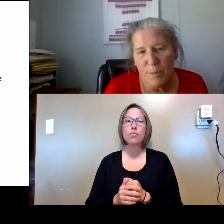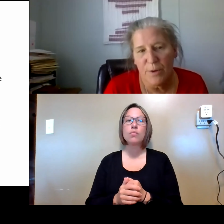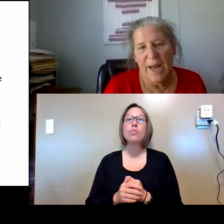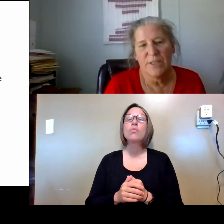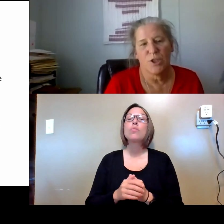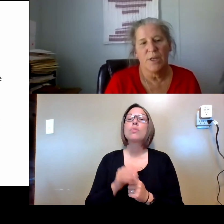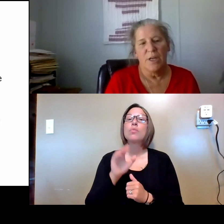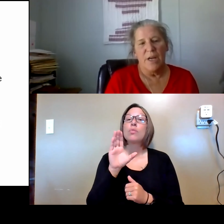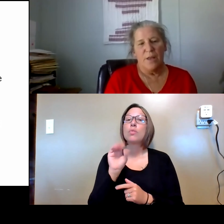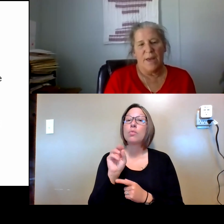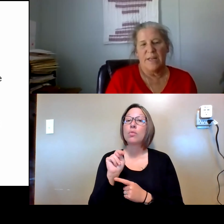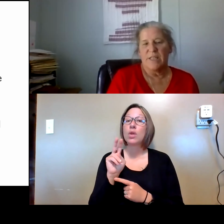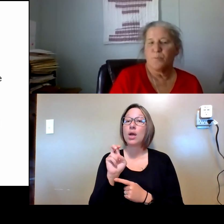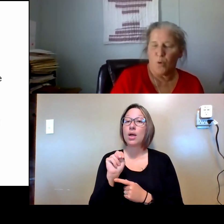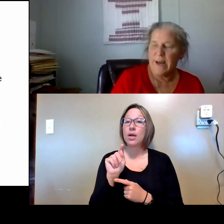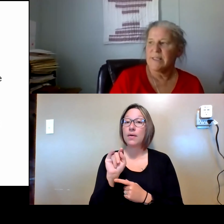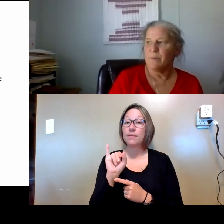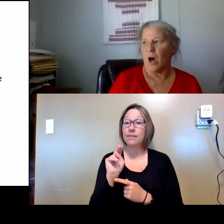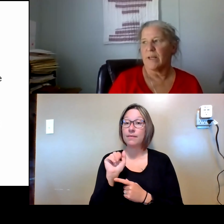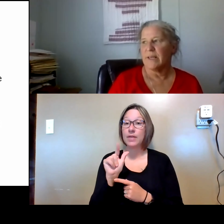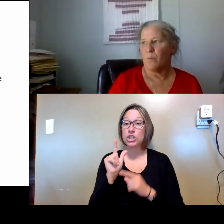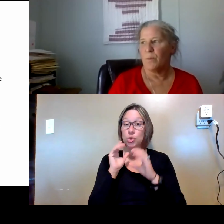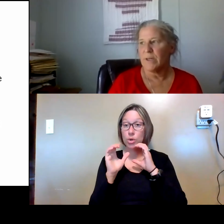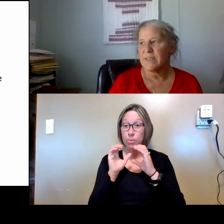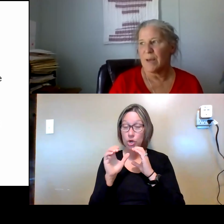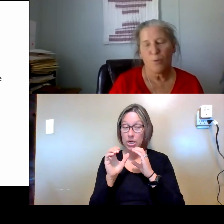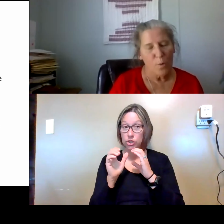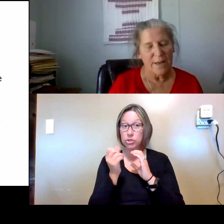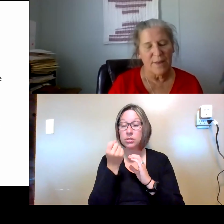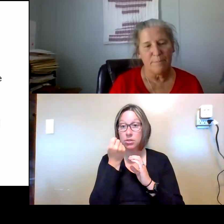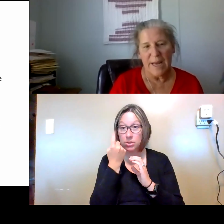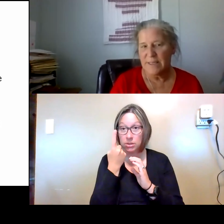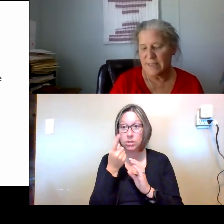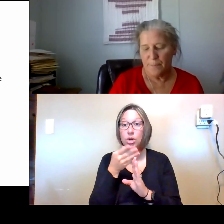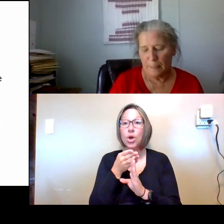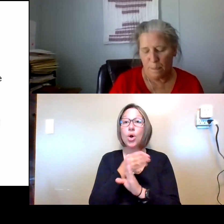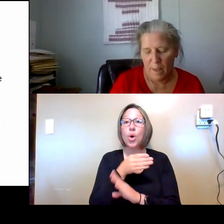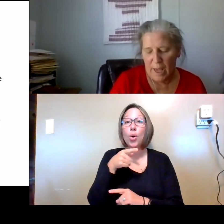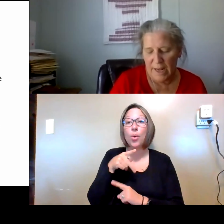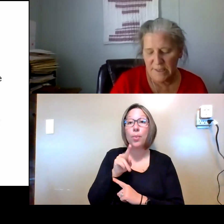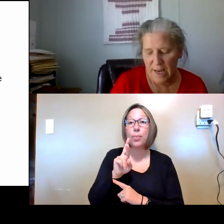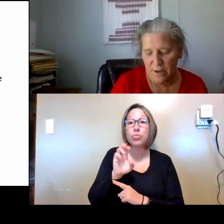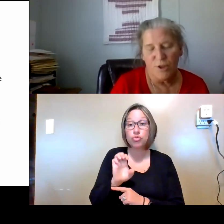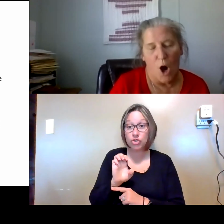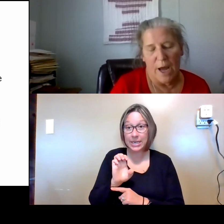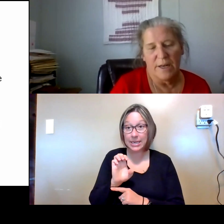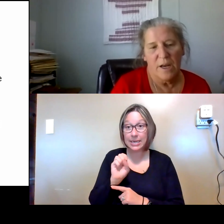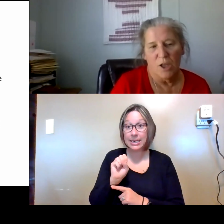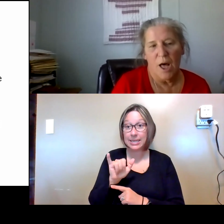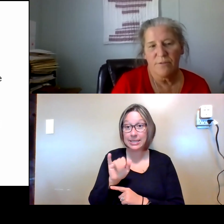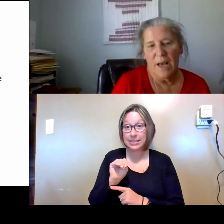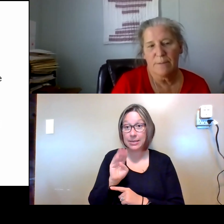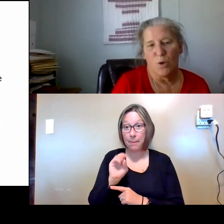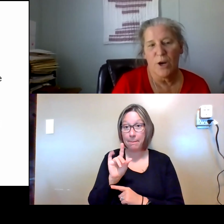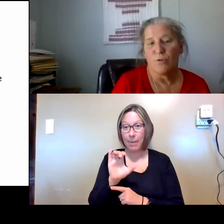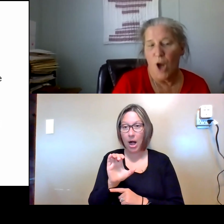conventional communication, then it's pre-symbolic. Now we want to say pre, that means instead of non. A